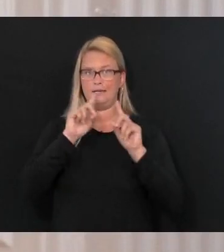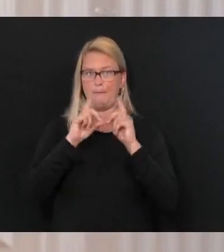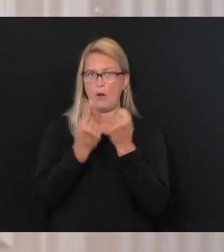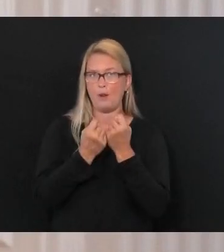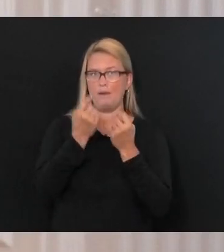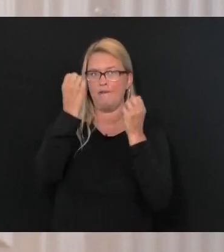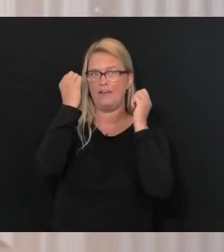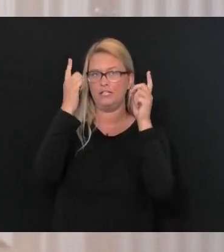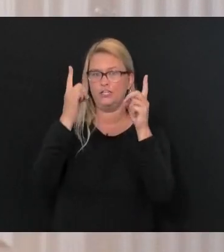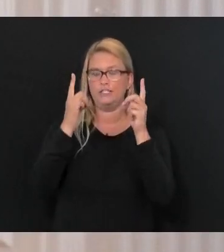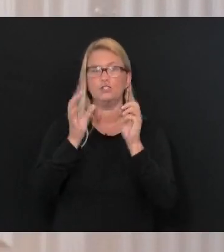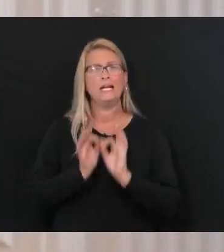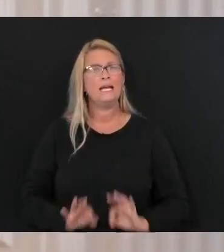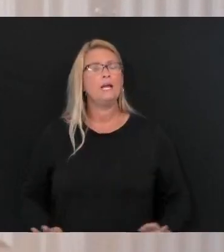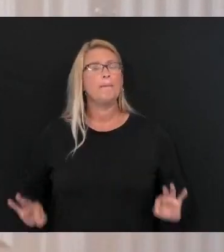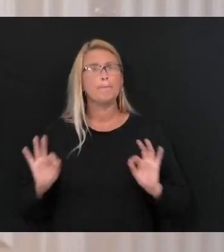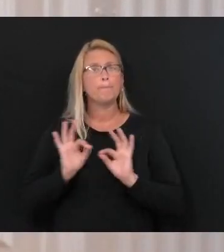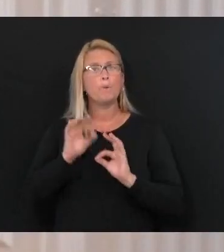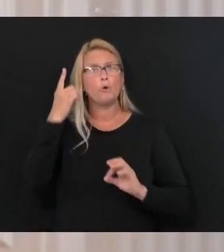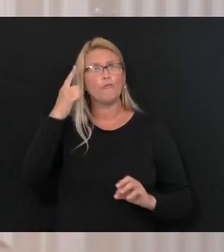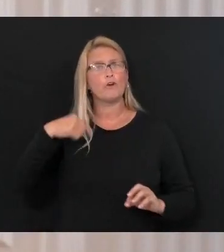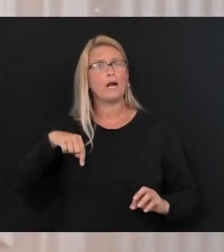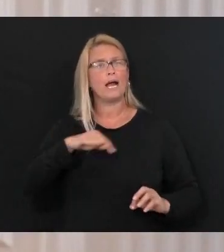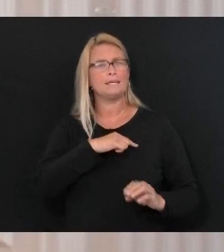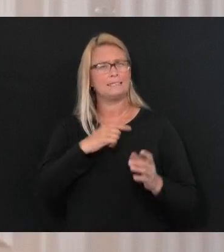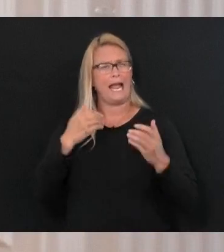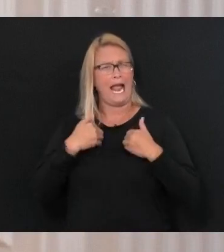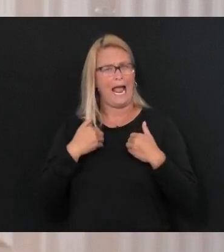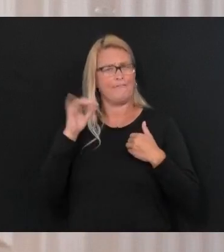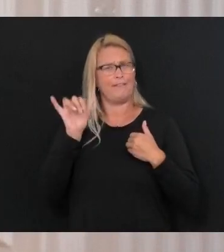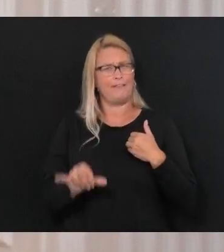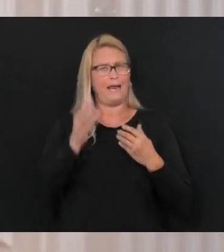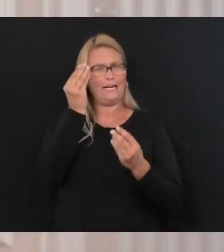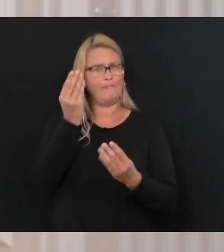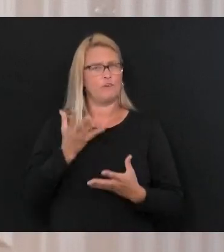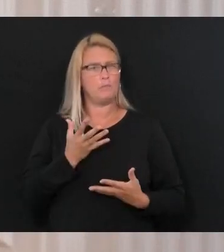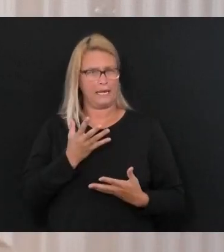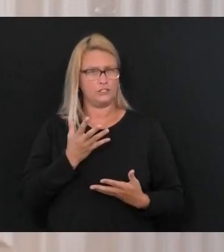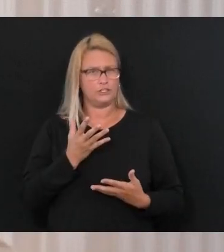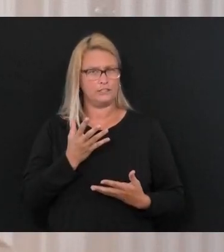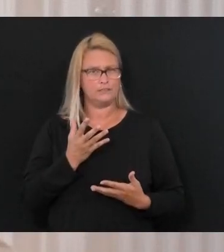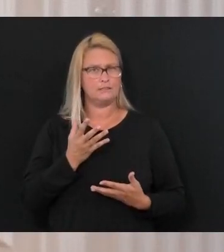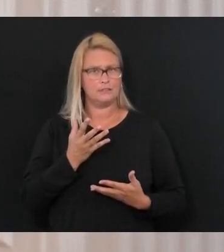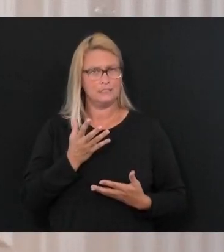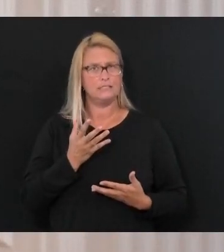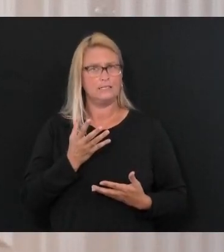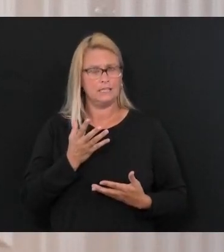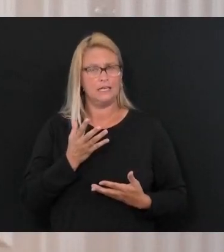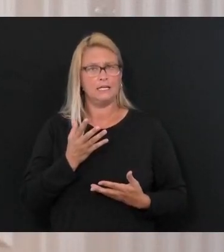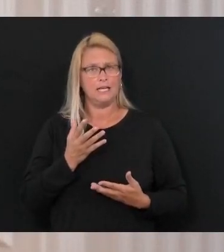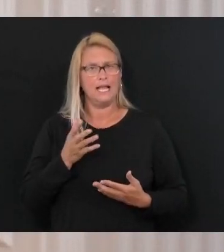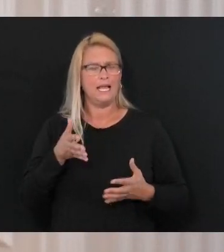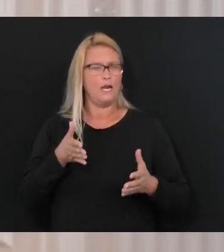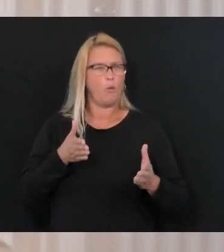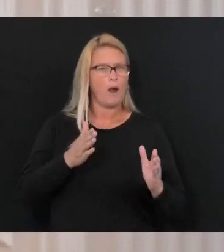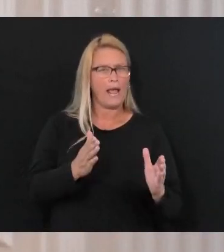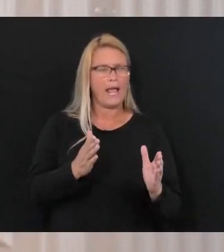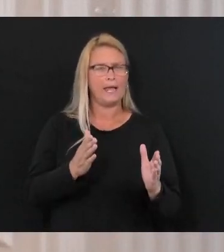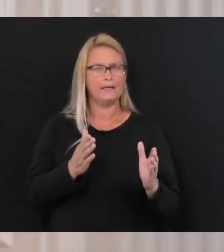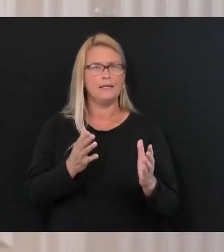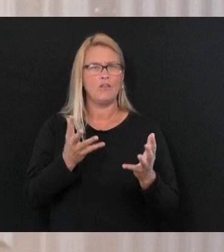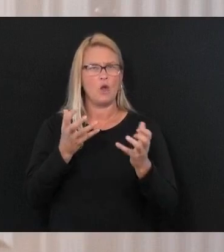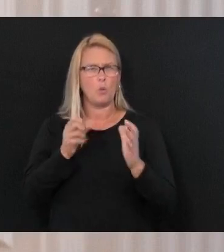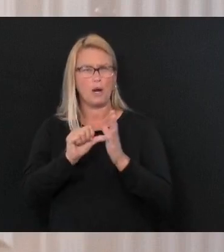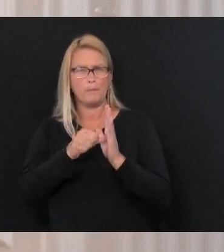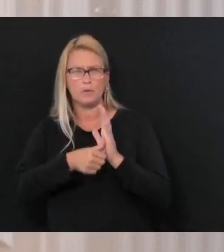was important for us to have those plans done in a very thoughtful manner, a manner in which I want to reiterate a few things that were